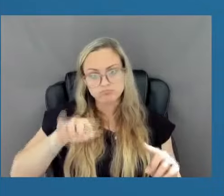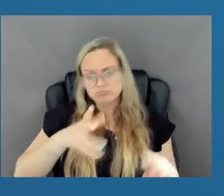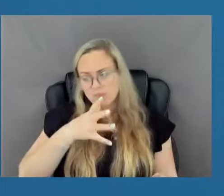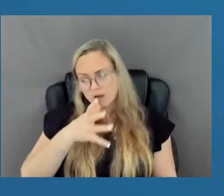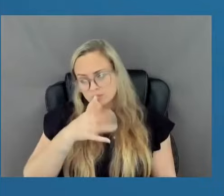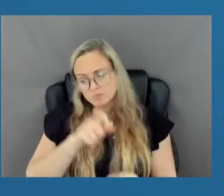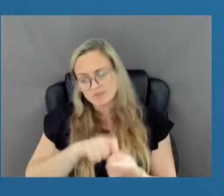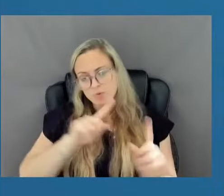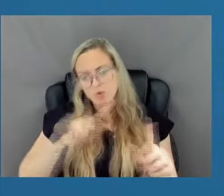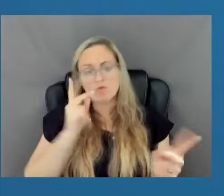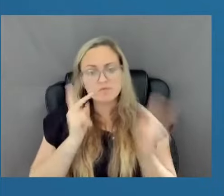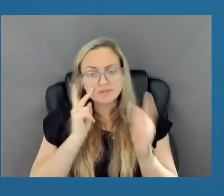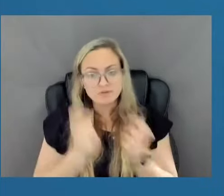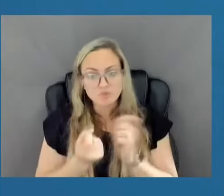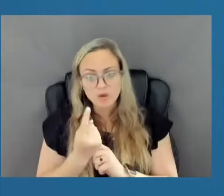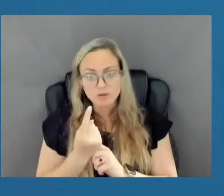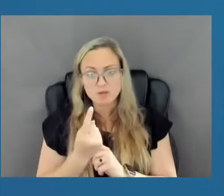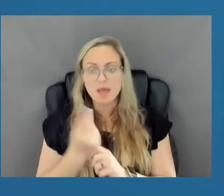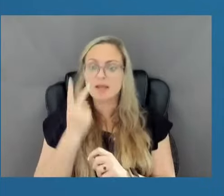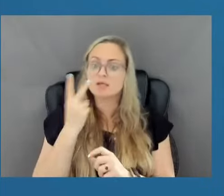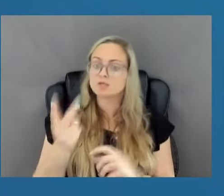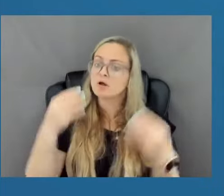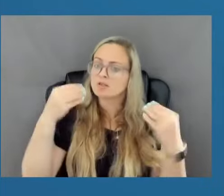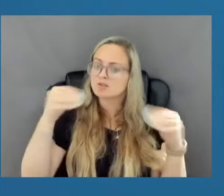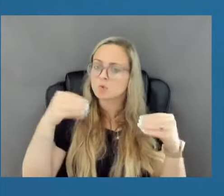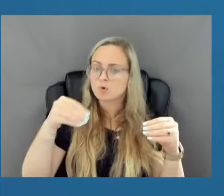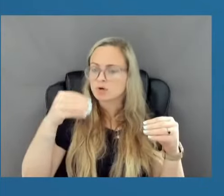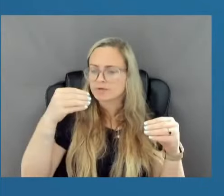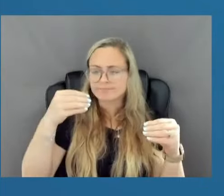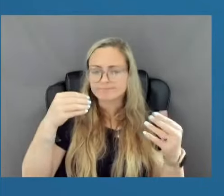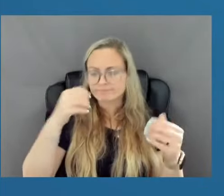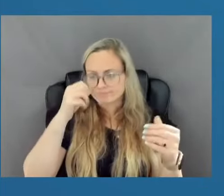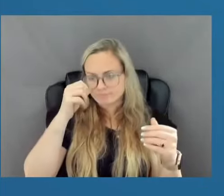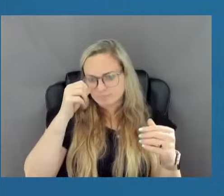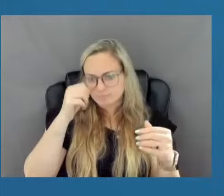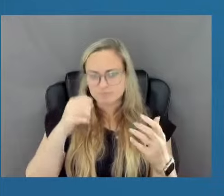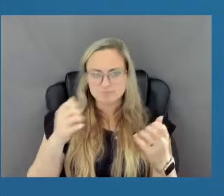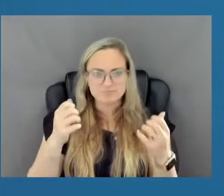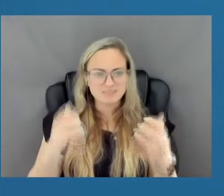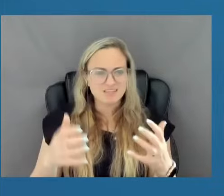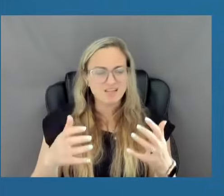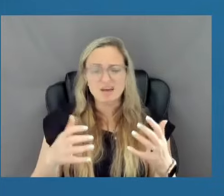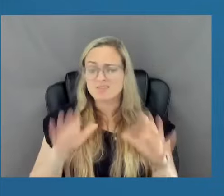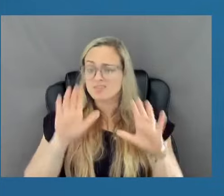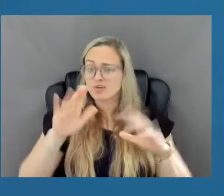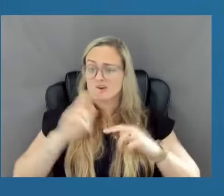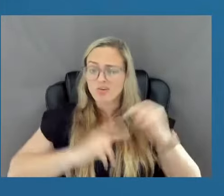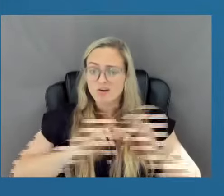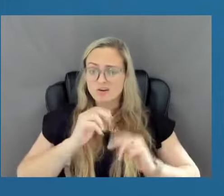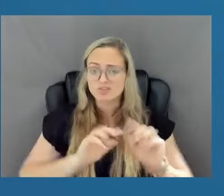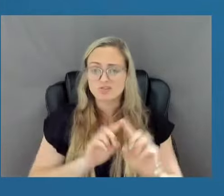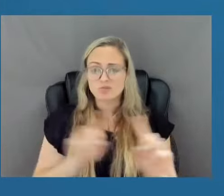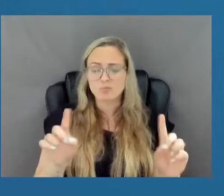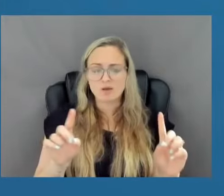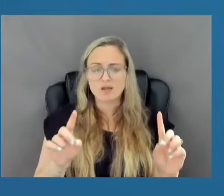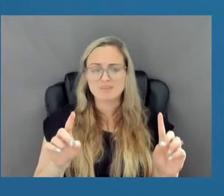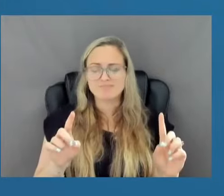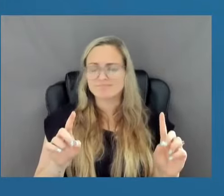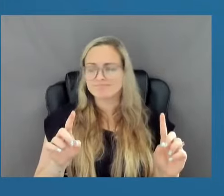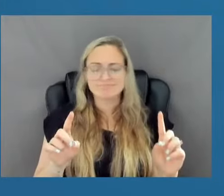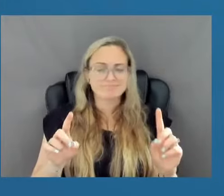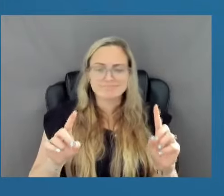visit everybody. And I saw the storefronts, and there's a lot of have great architecture, but they get plastered over. You